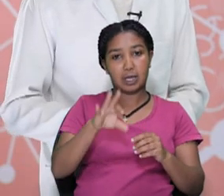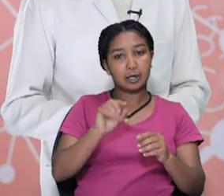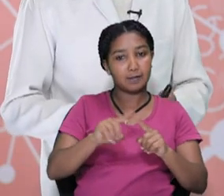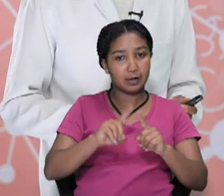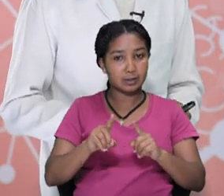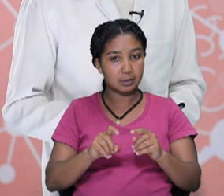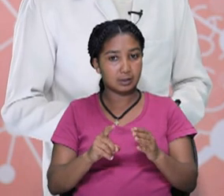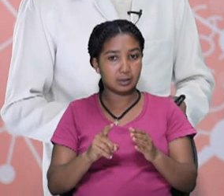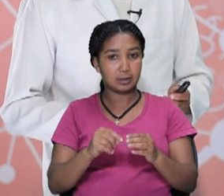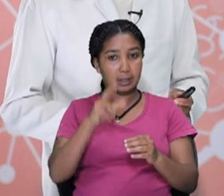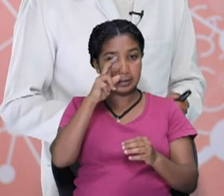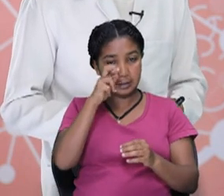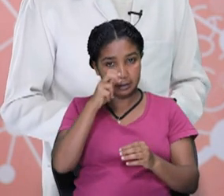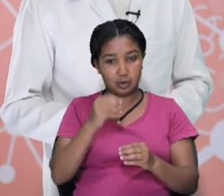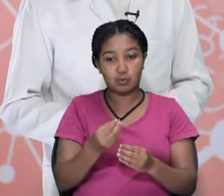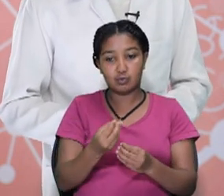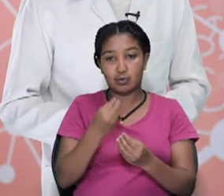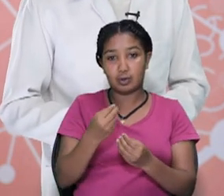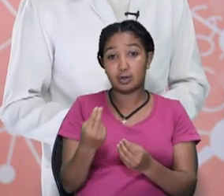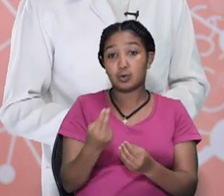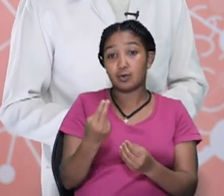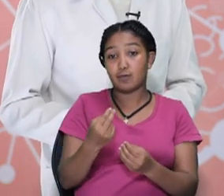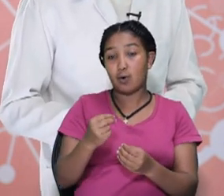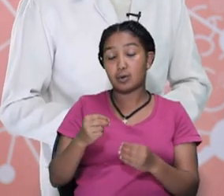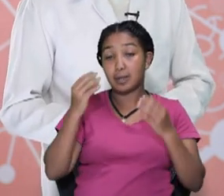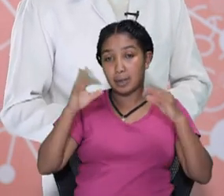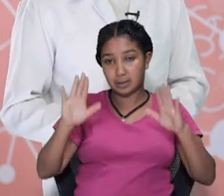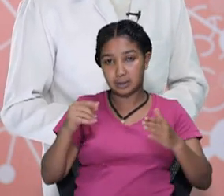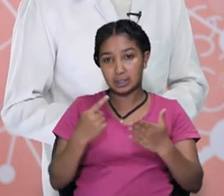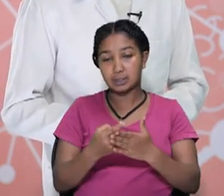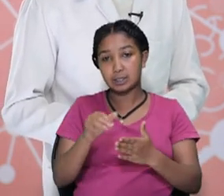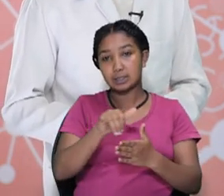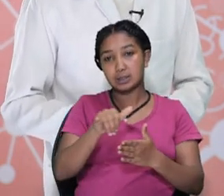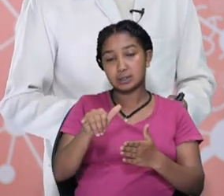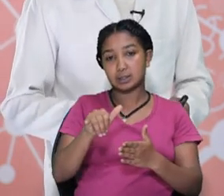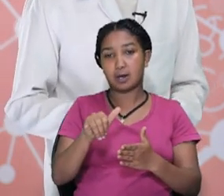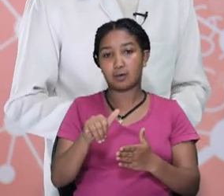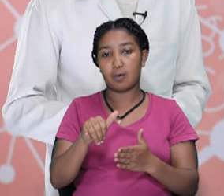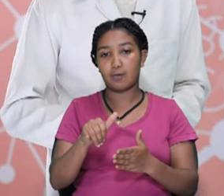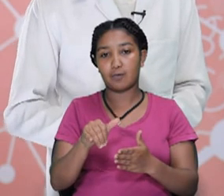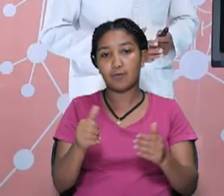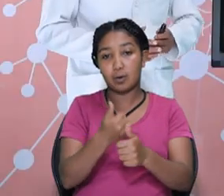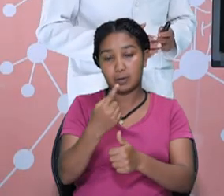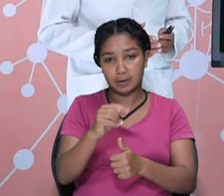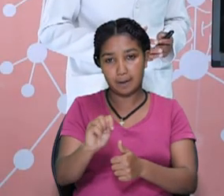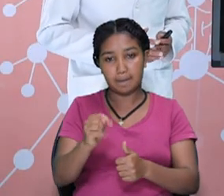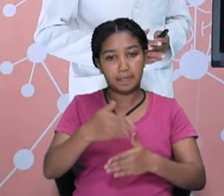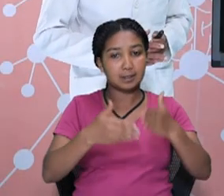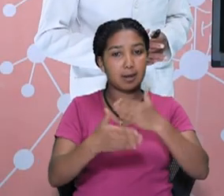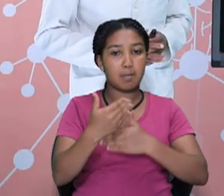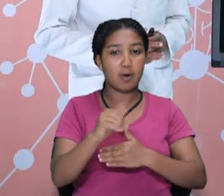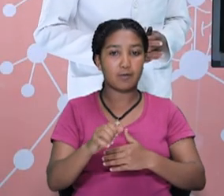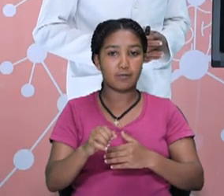are usable as a food for the birds. So such birds or cattle egrets follow the step